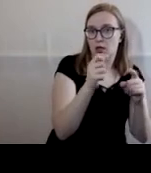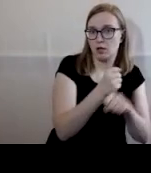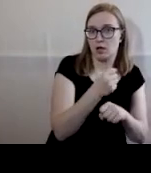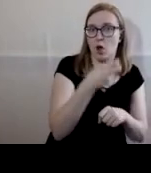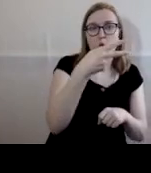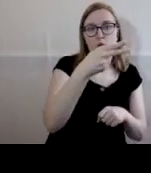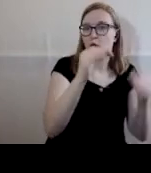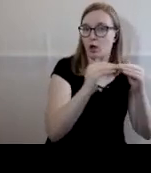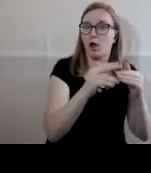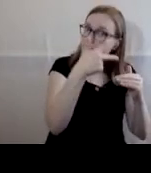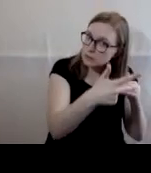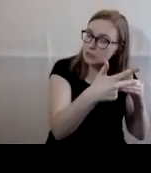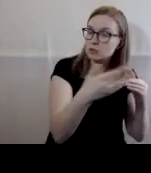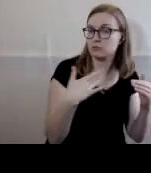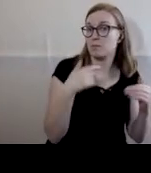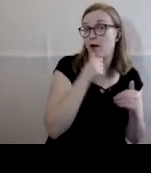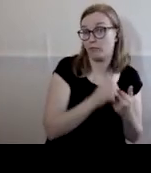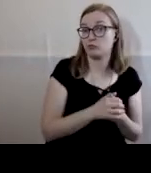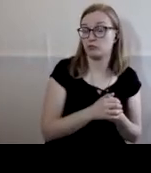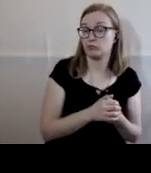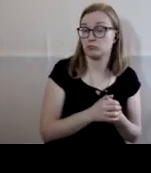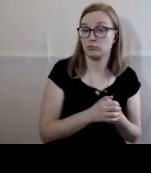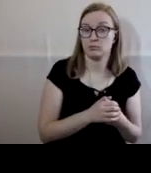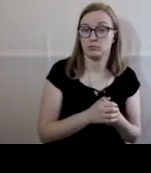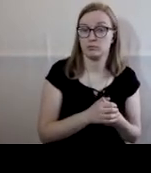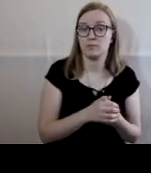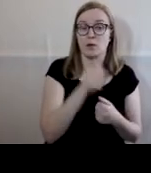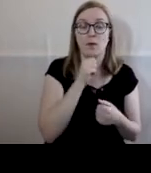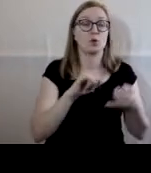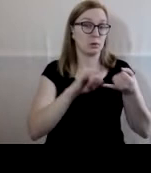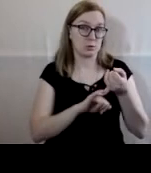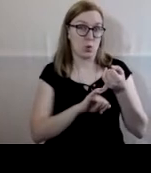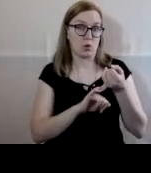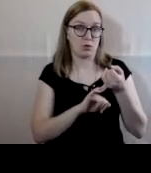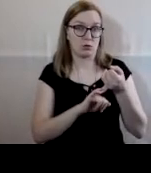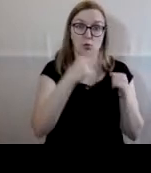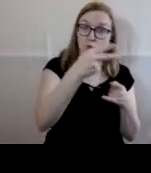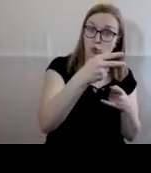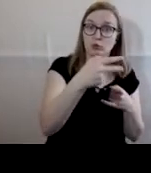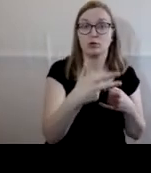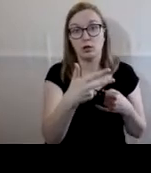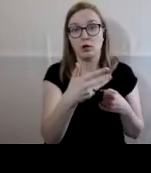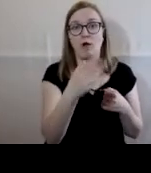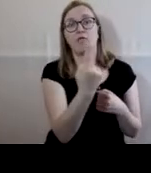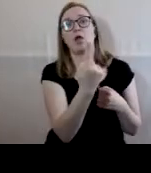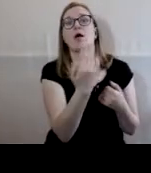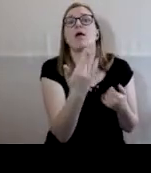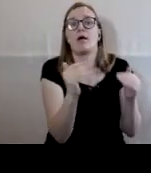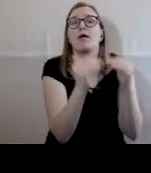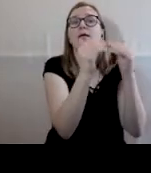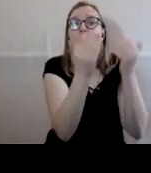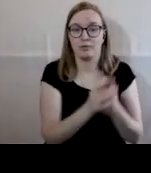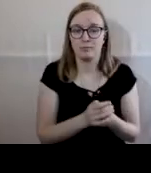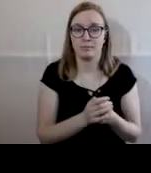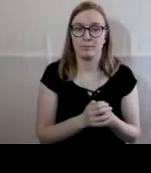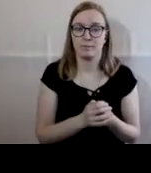levels? In history, should there be 2 levels? So any subject,